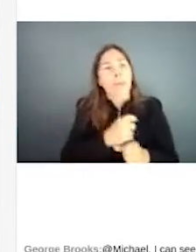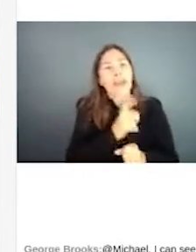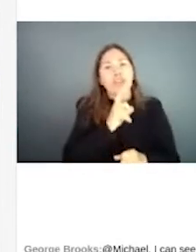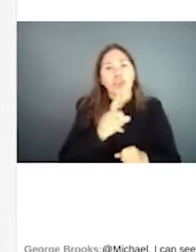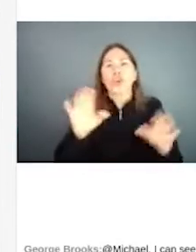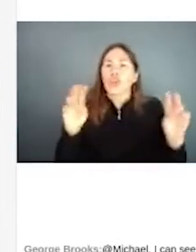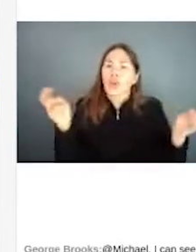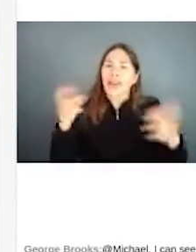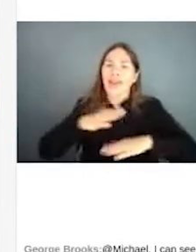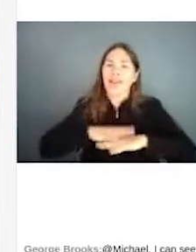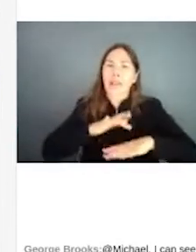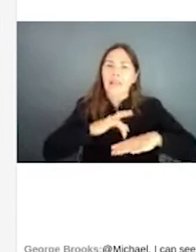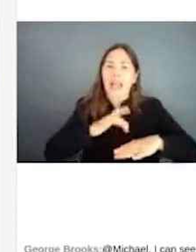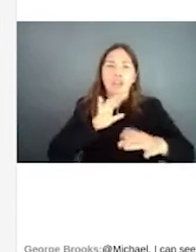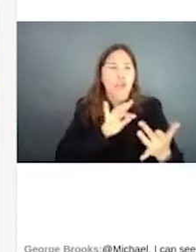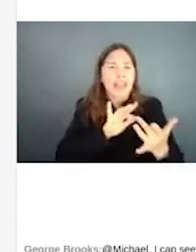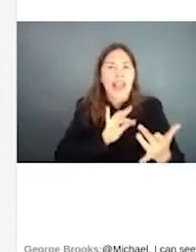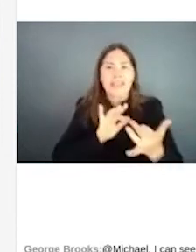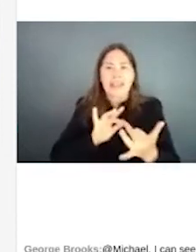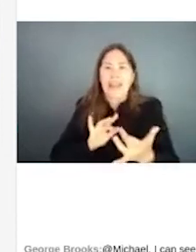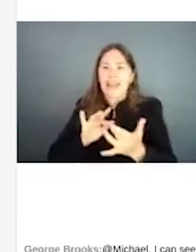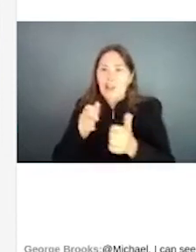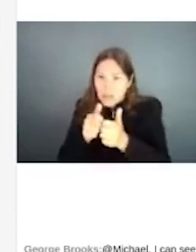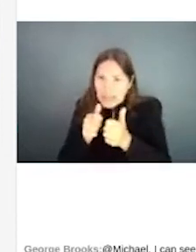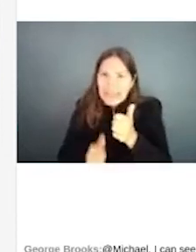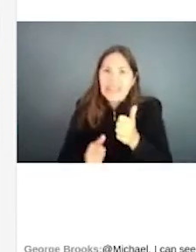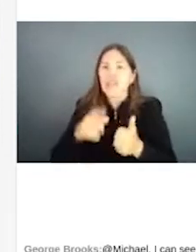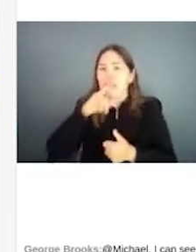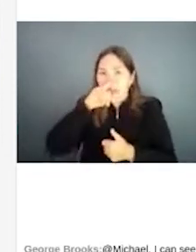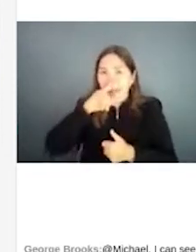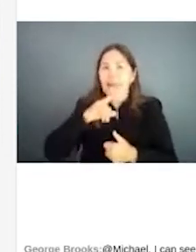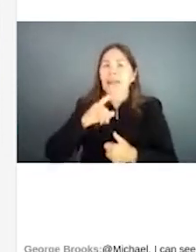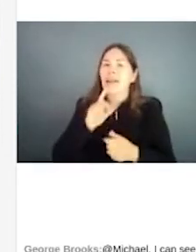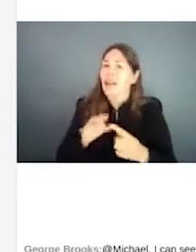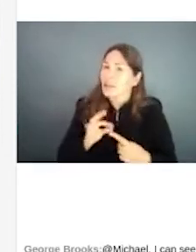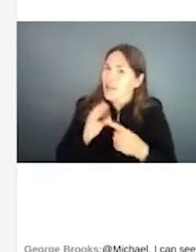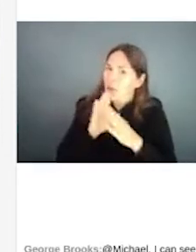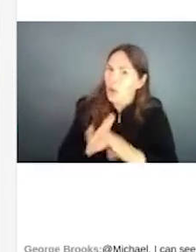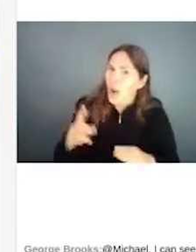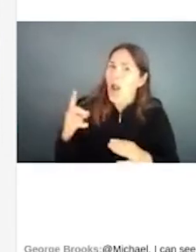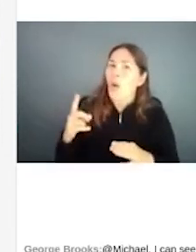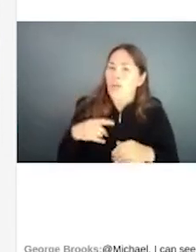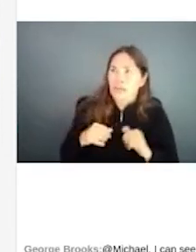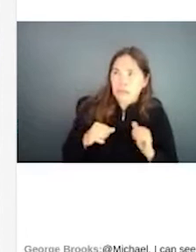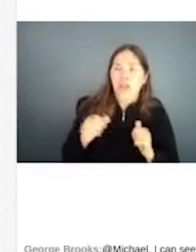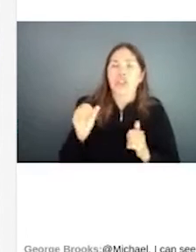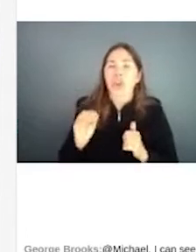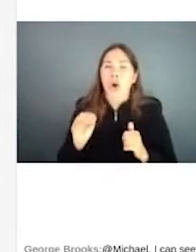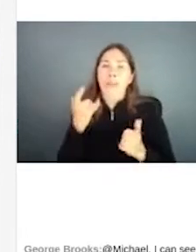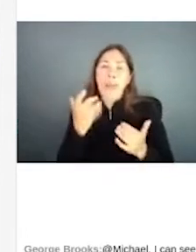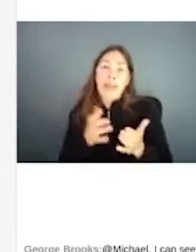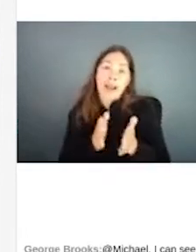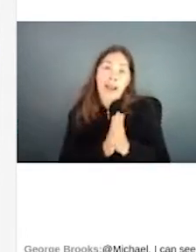and you connect with every kid, especially the quiet ones who may not ask you. When you're looking at